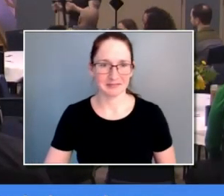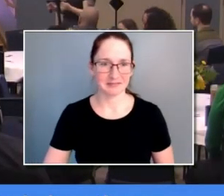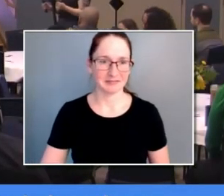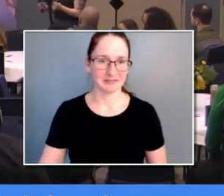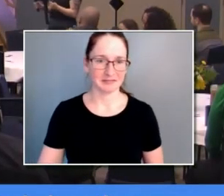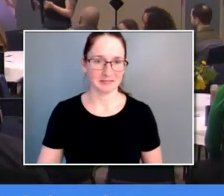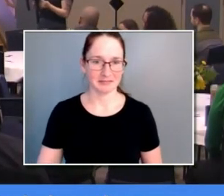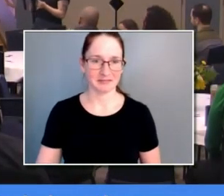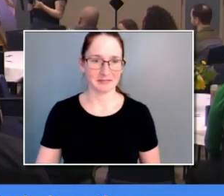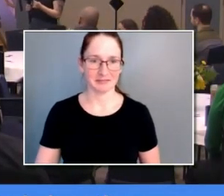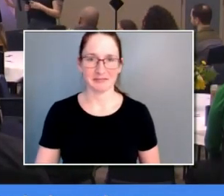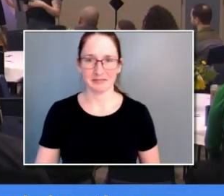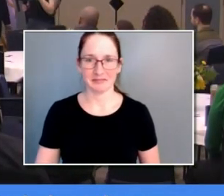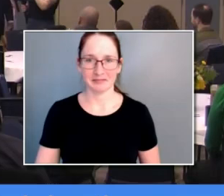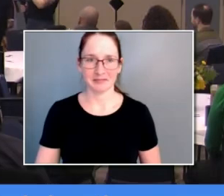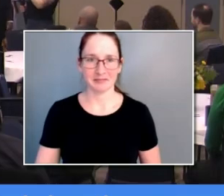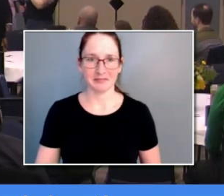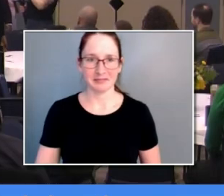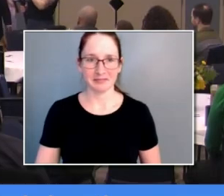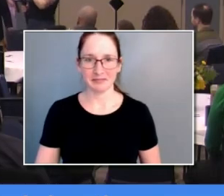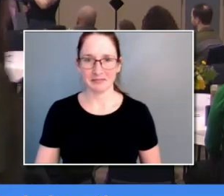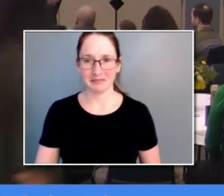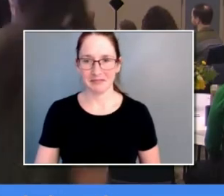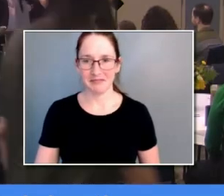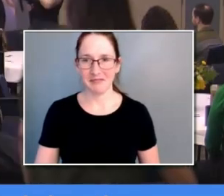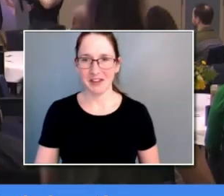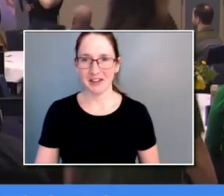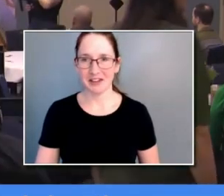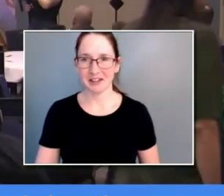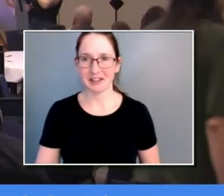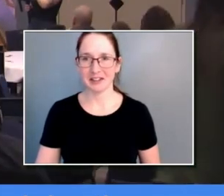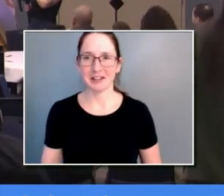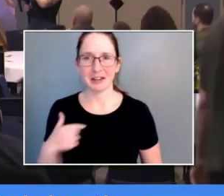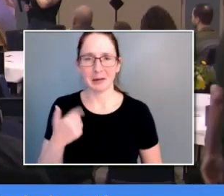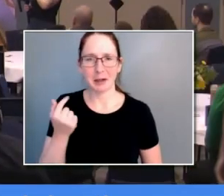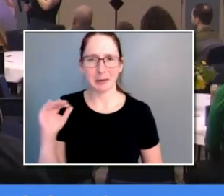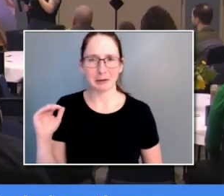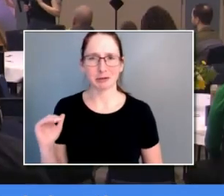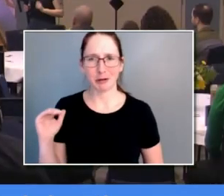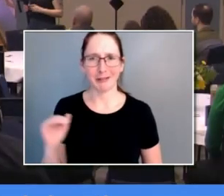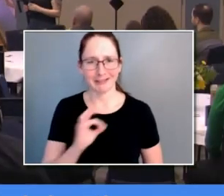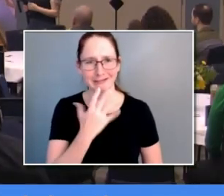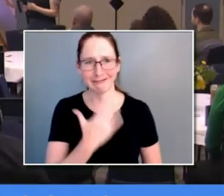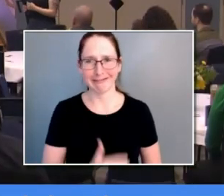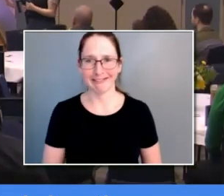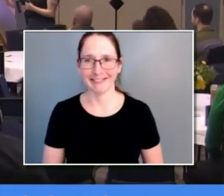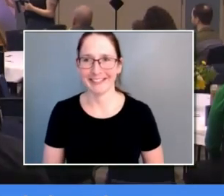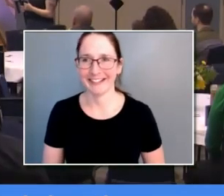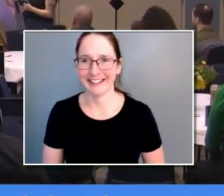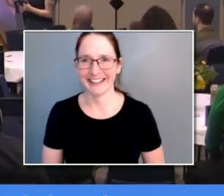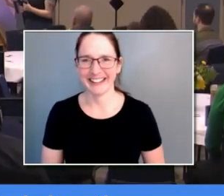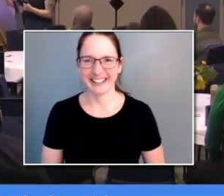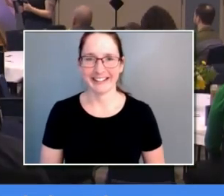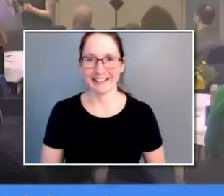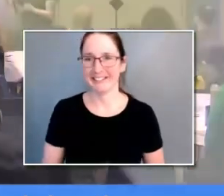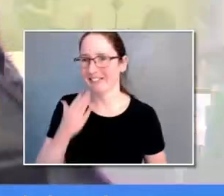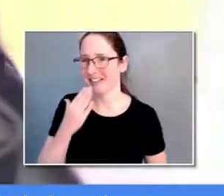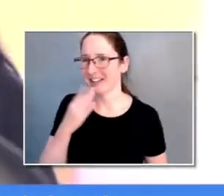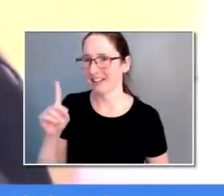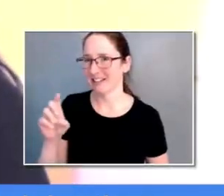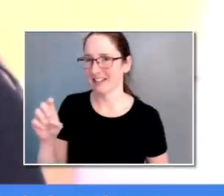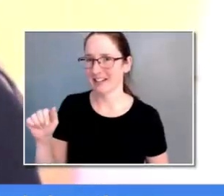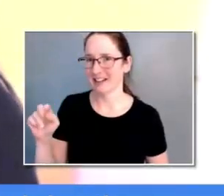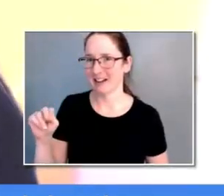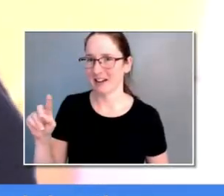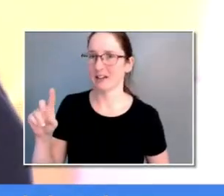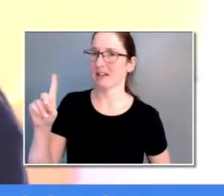I know, really. Oh, no, it's a little too short. That's okay. Thank you. Thank you, DeAndre. Good